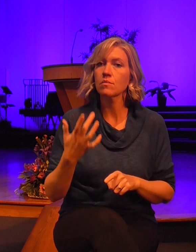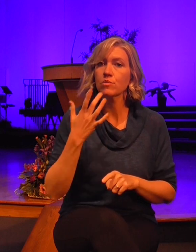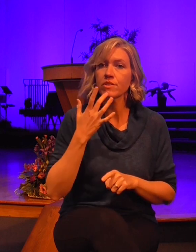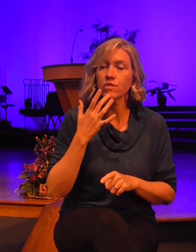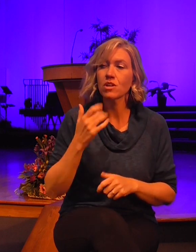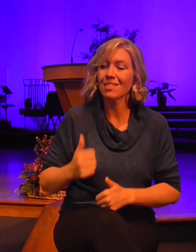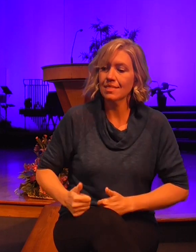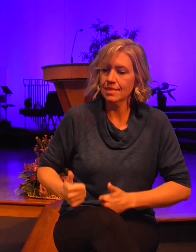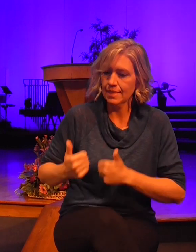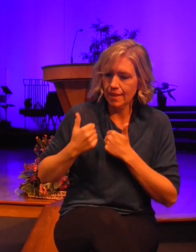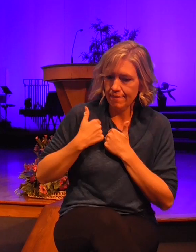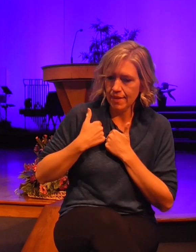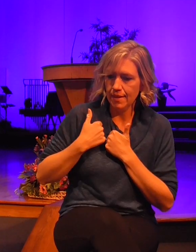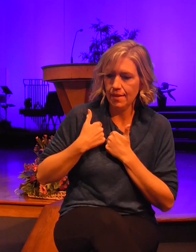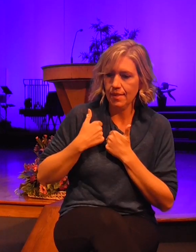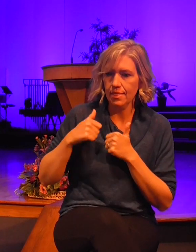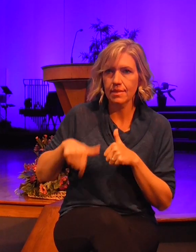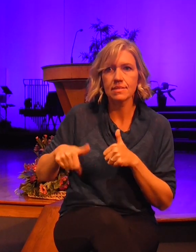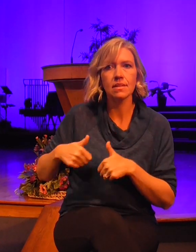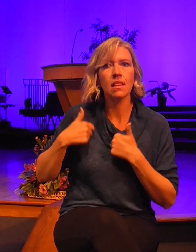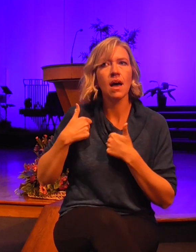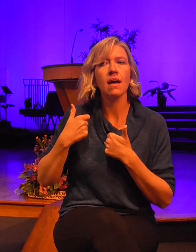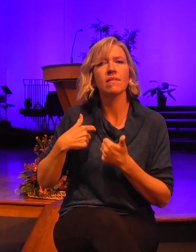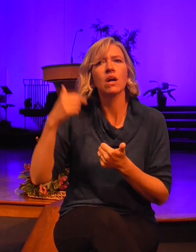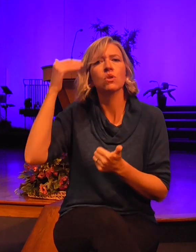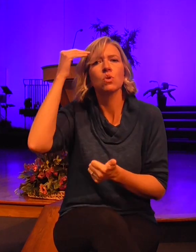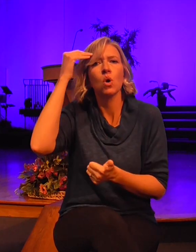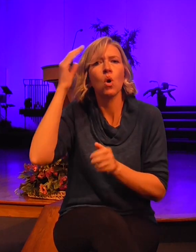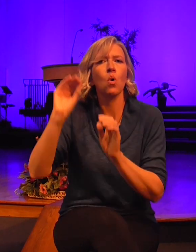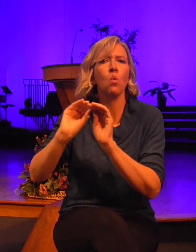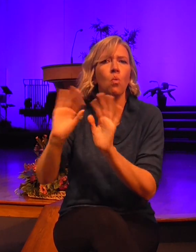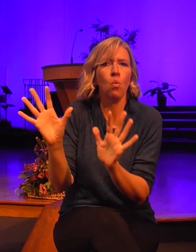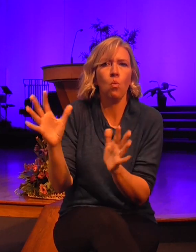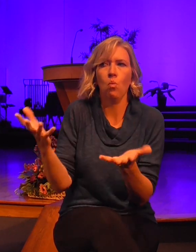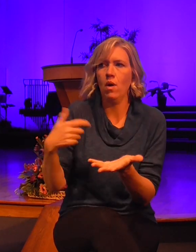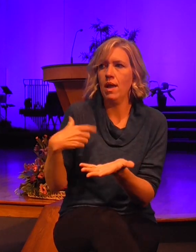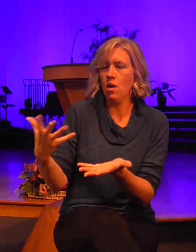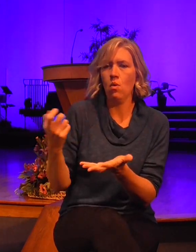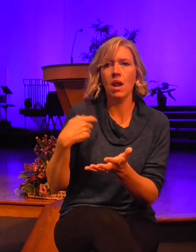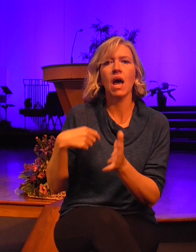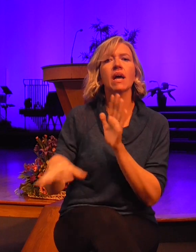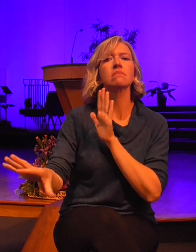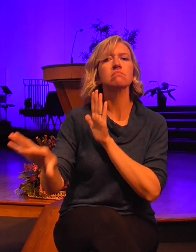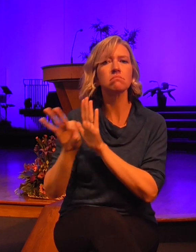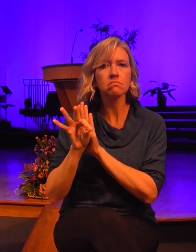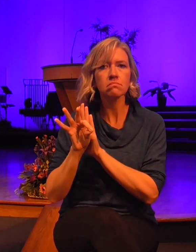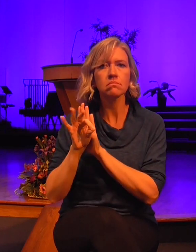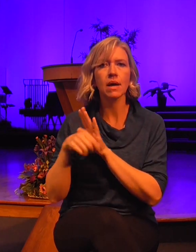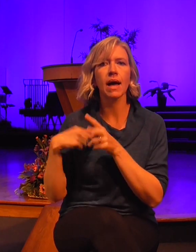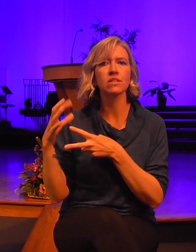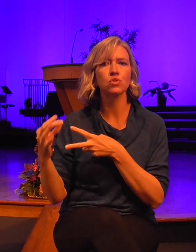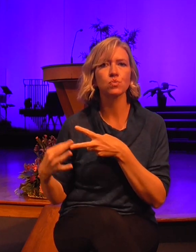living a life where I know what I want and I choose what I want.